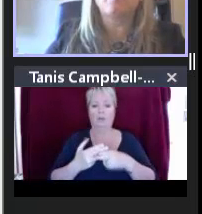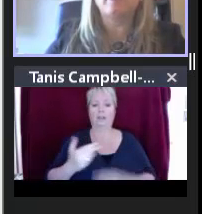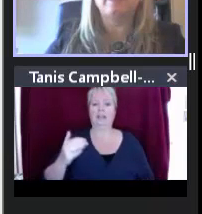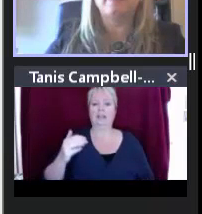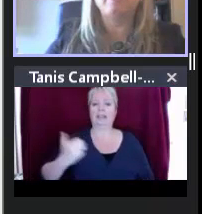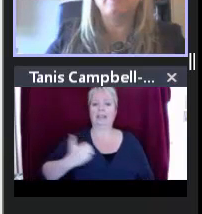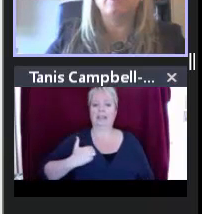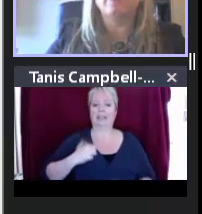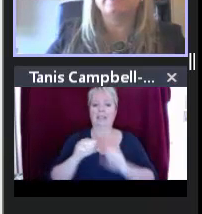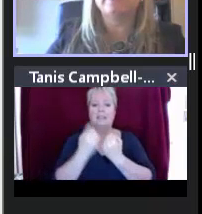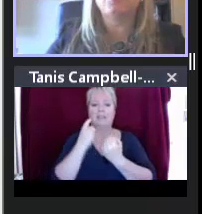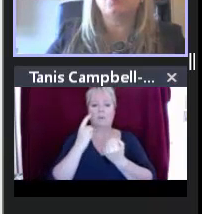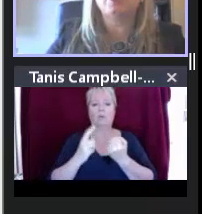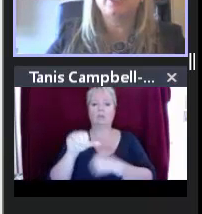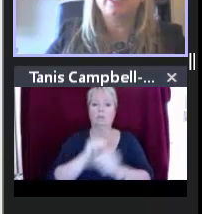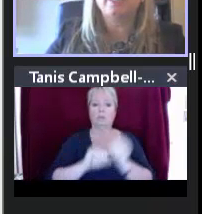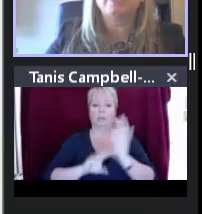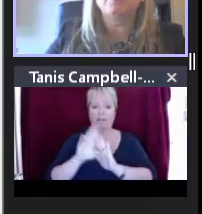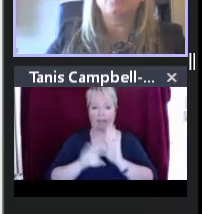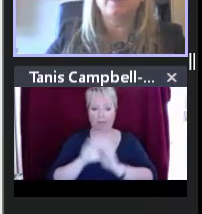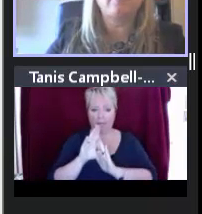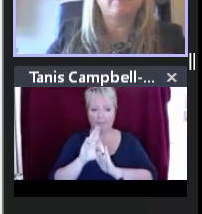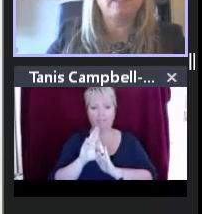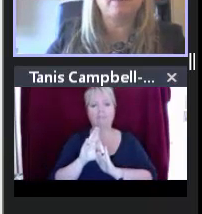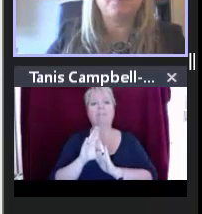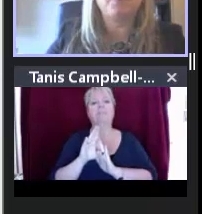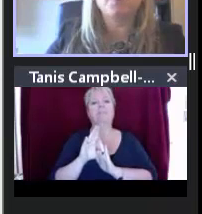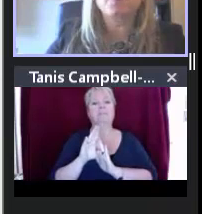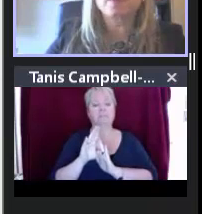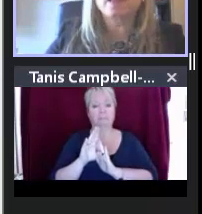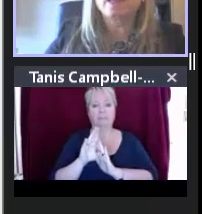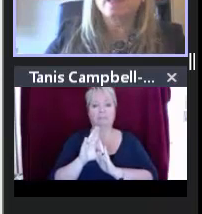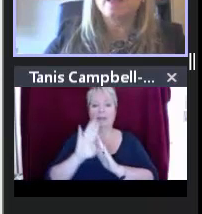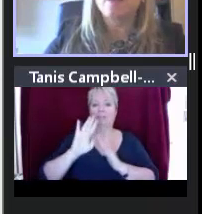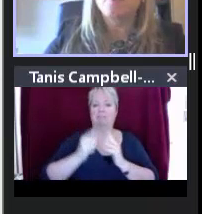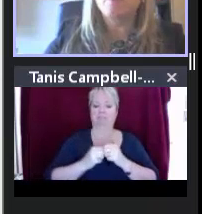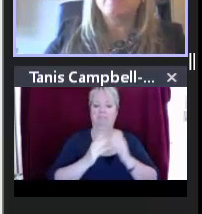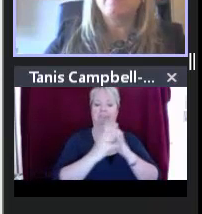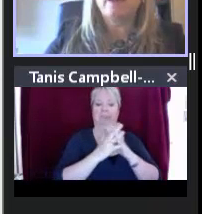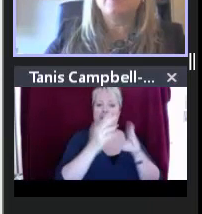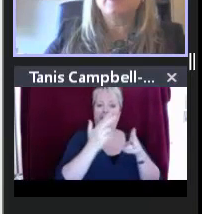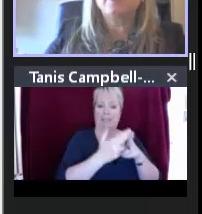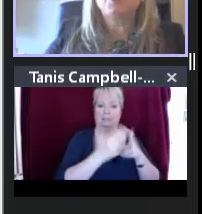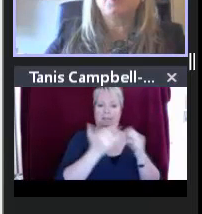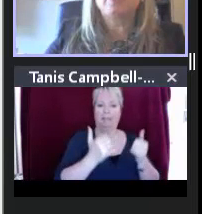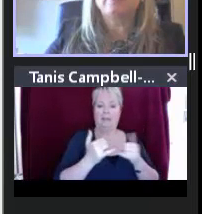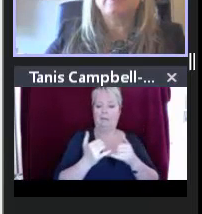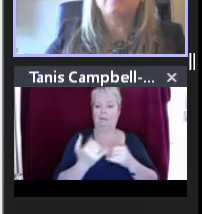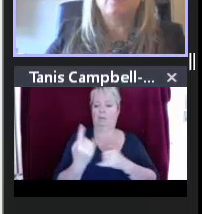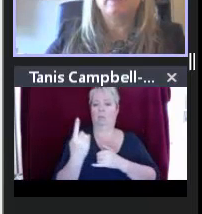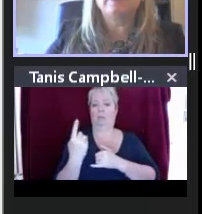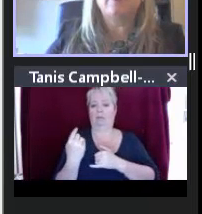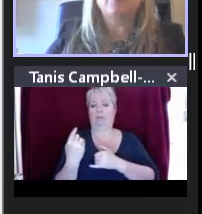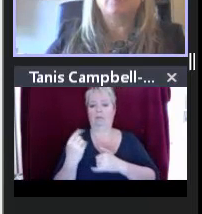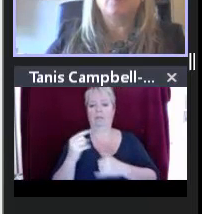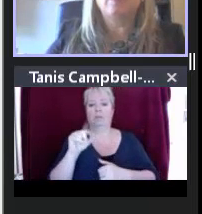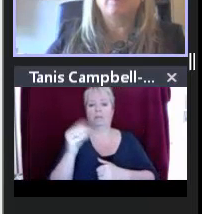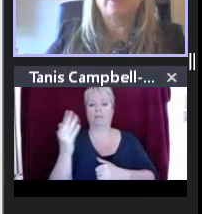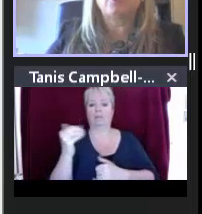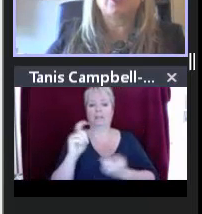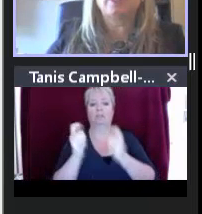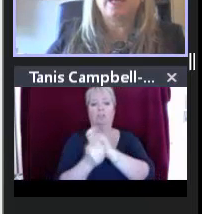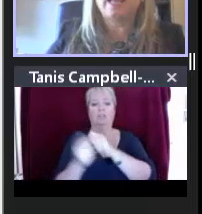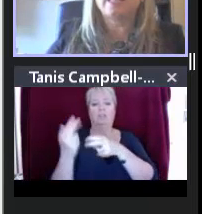CSSD, and we worked together and renamed the organization in 2015. We were founded in 2004 as a